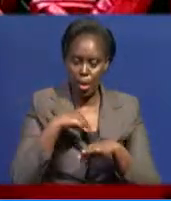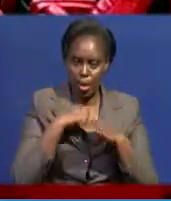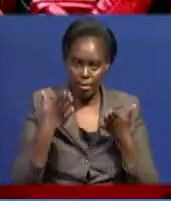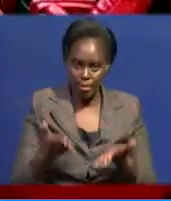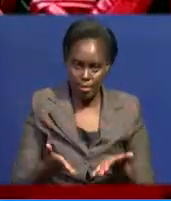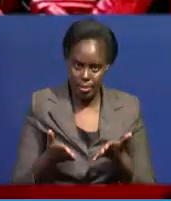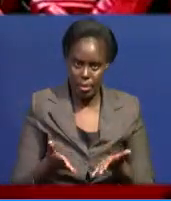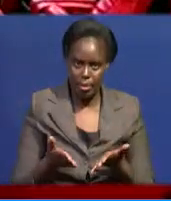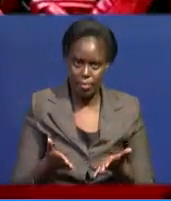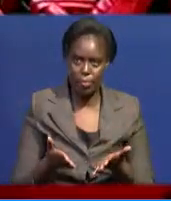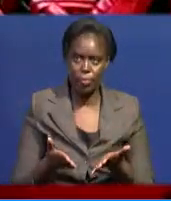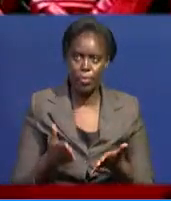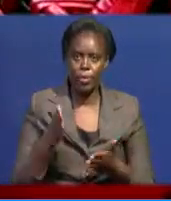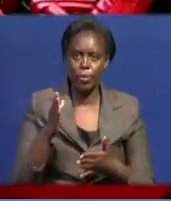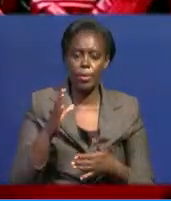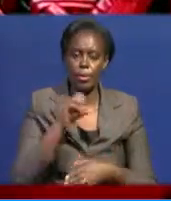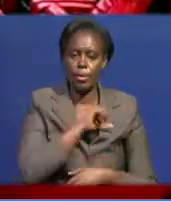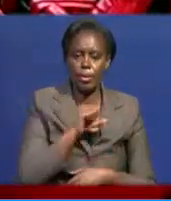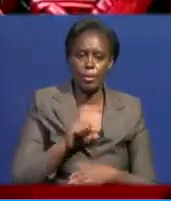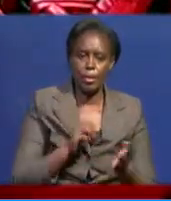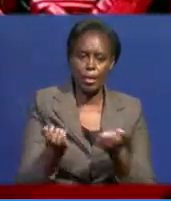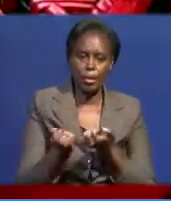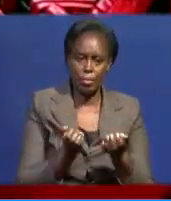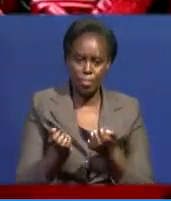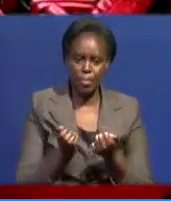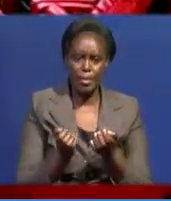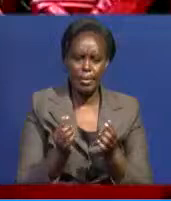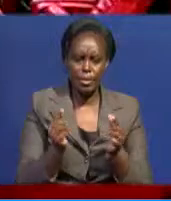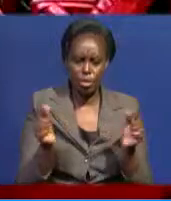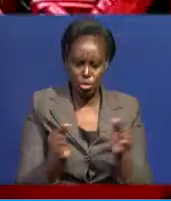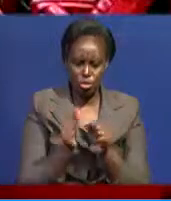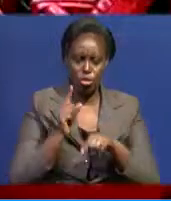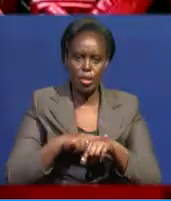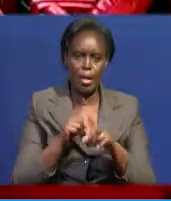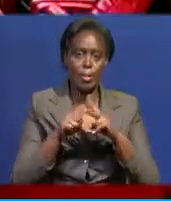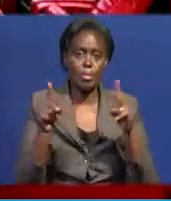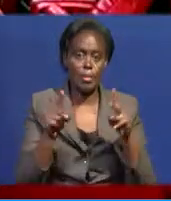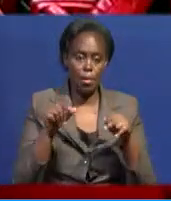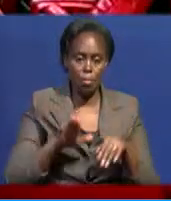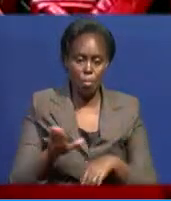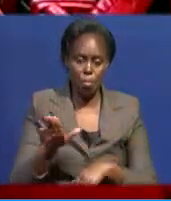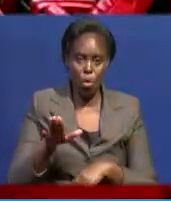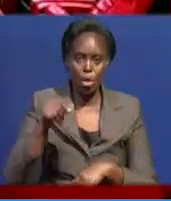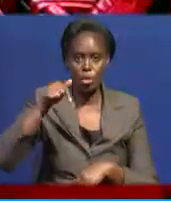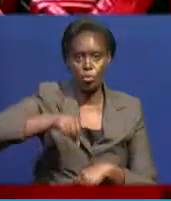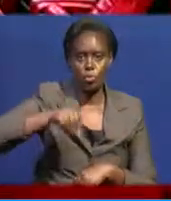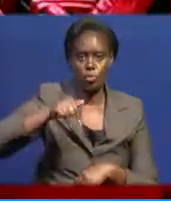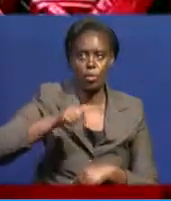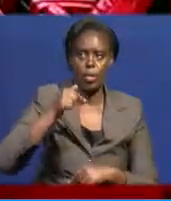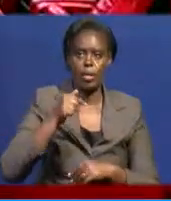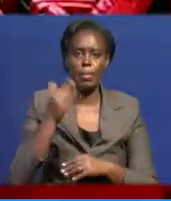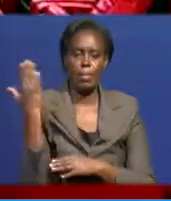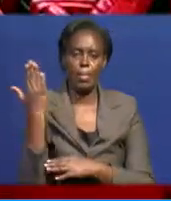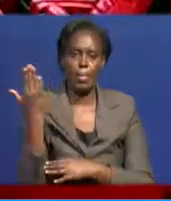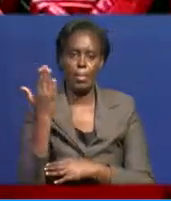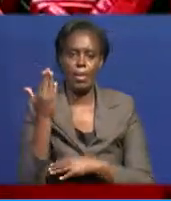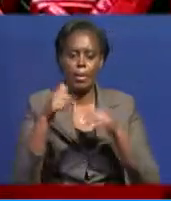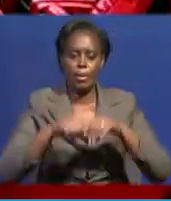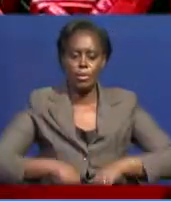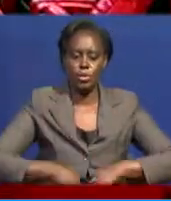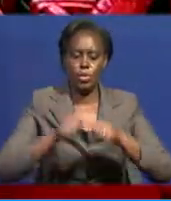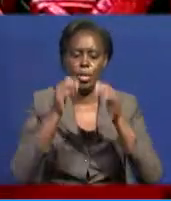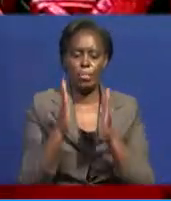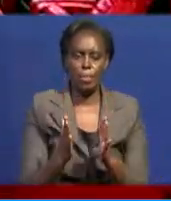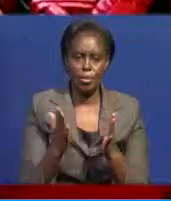that the Senate business is about to begin for this morning's proceedings. The chair has already